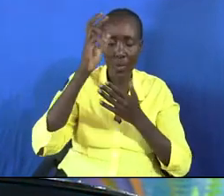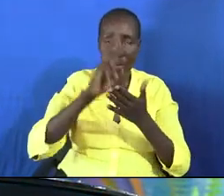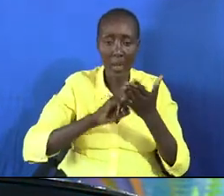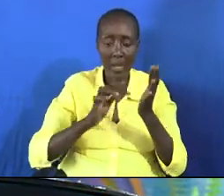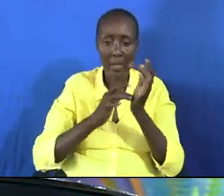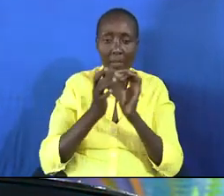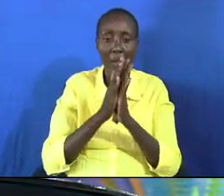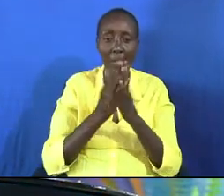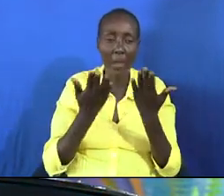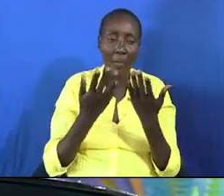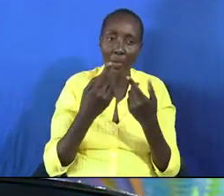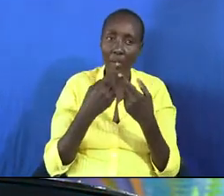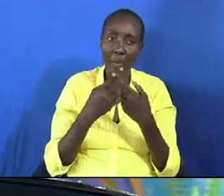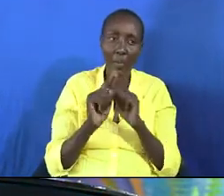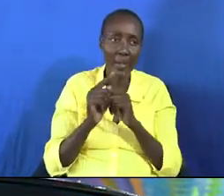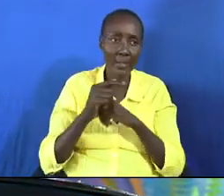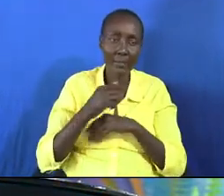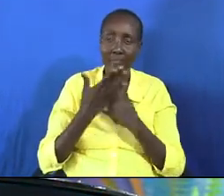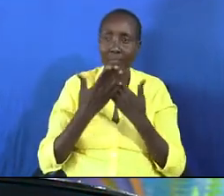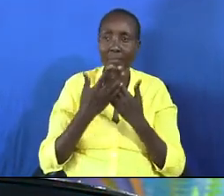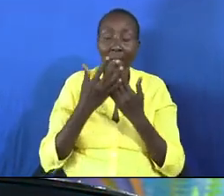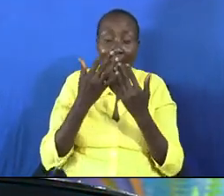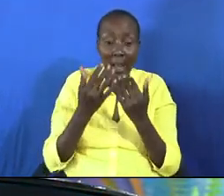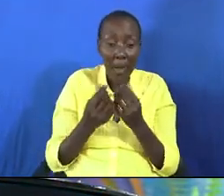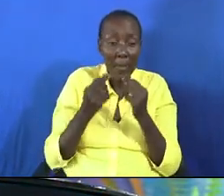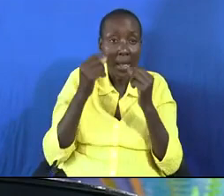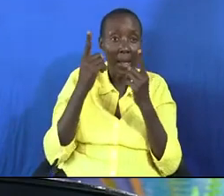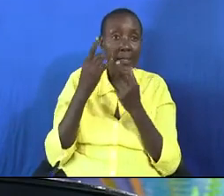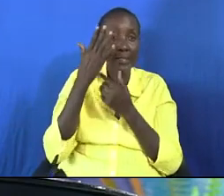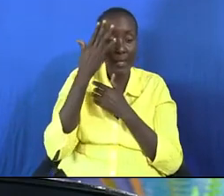Bible, but unfortunately what I've realized, because I